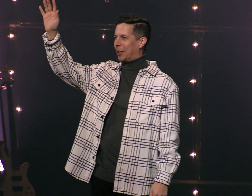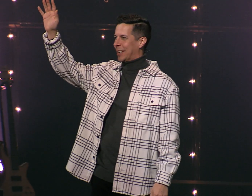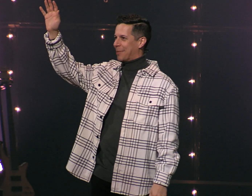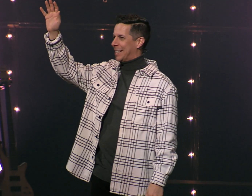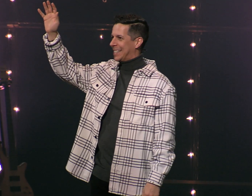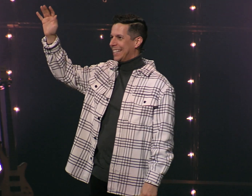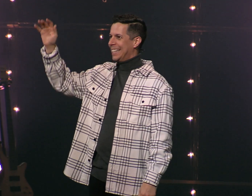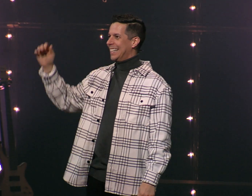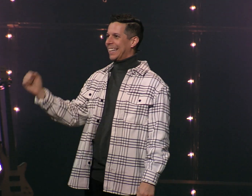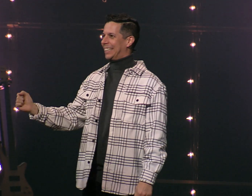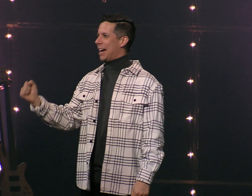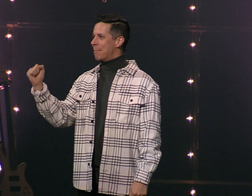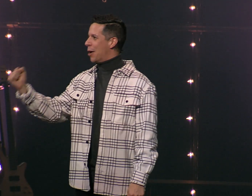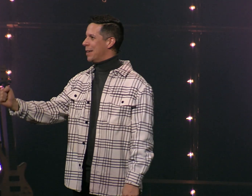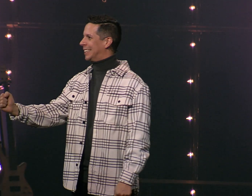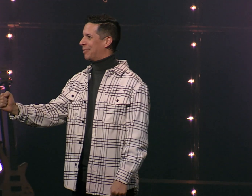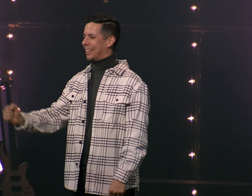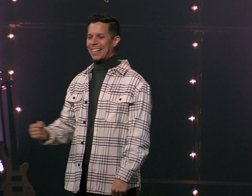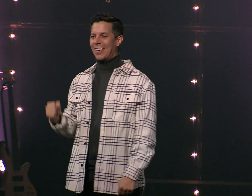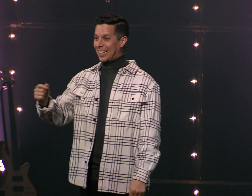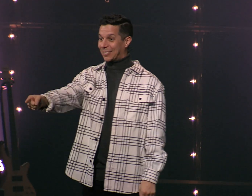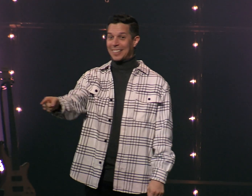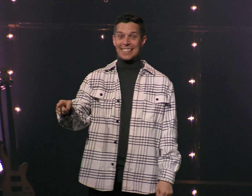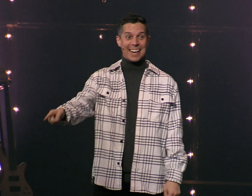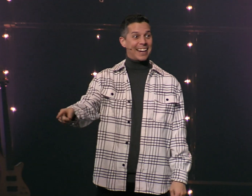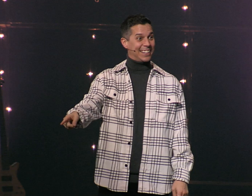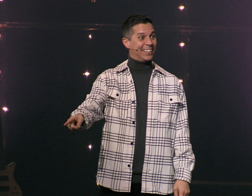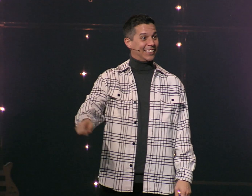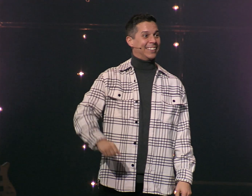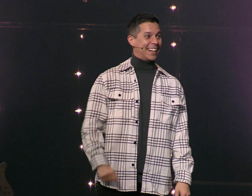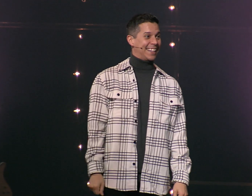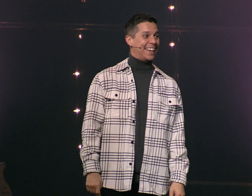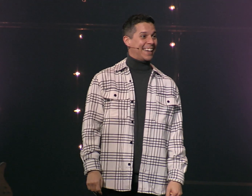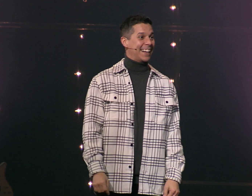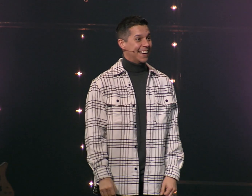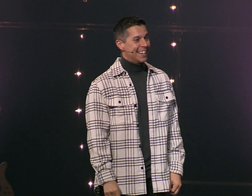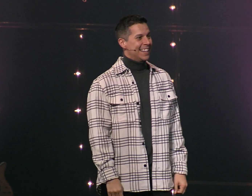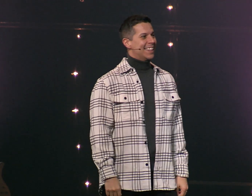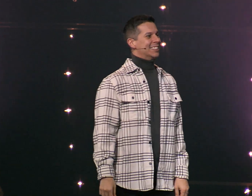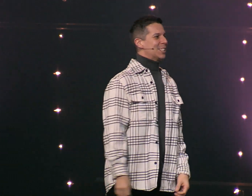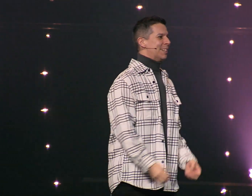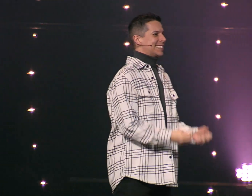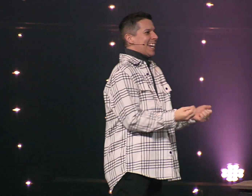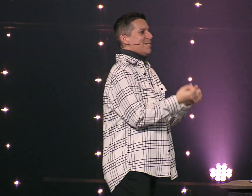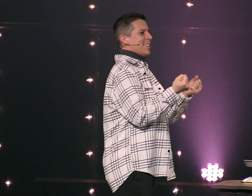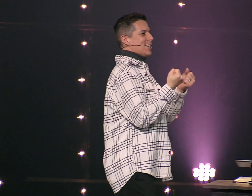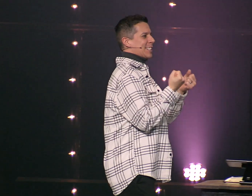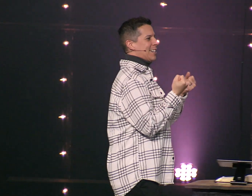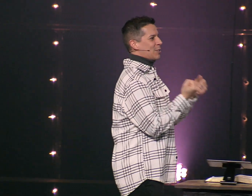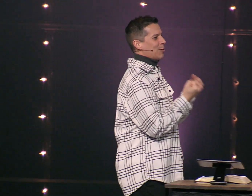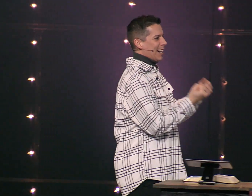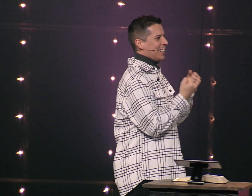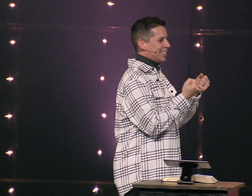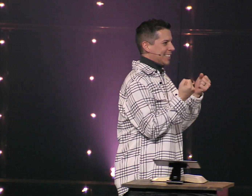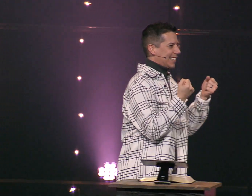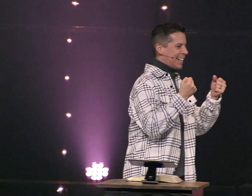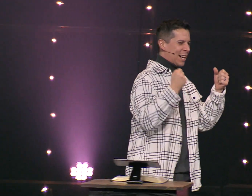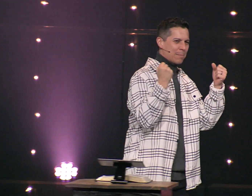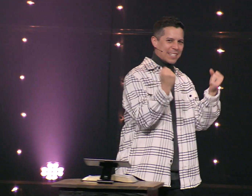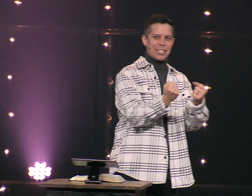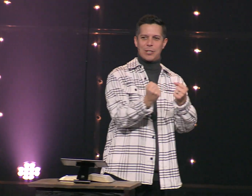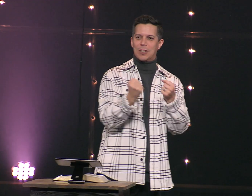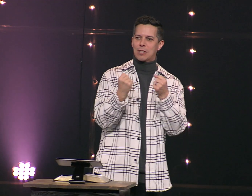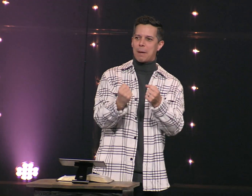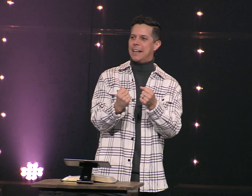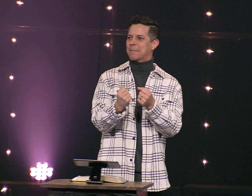got them for Christmas. Like that moment when oh, that's what I got you, I did. There's some excitement that just kind of dwells and